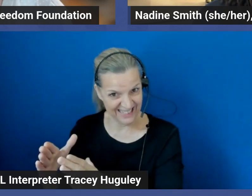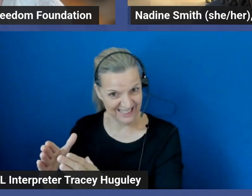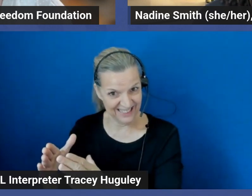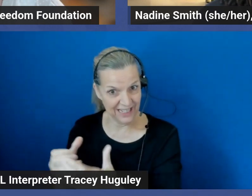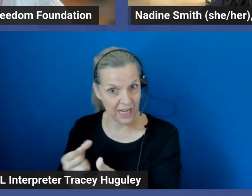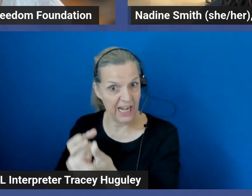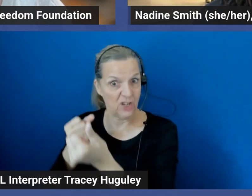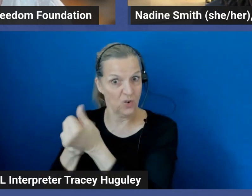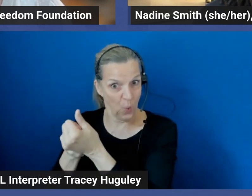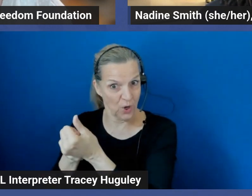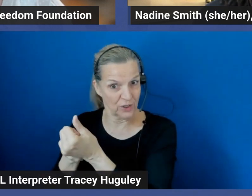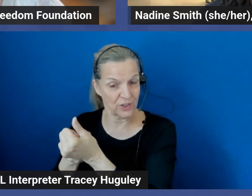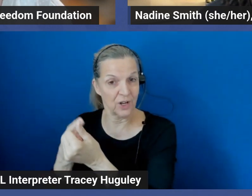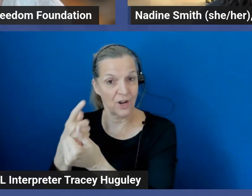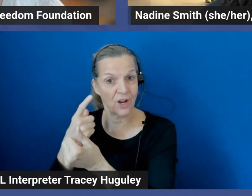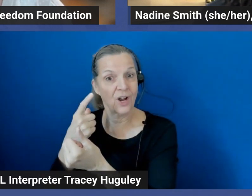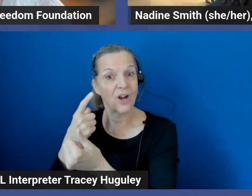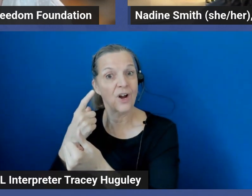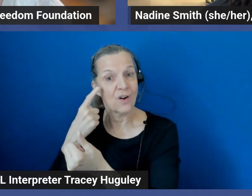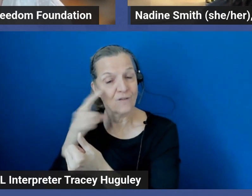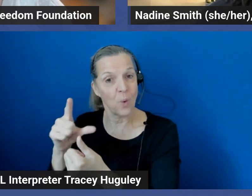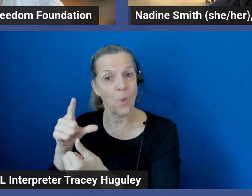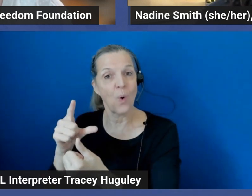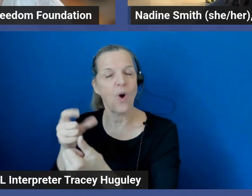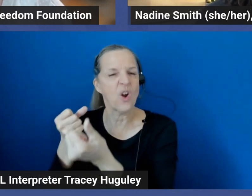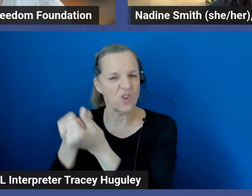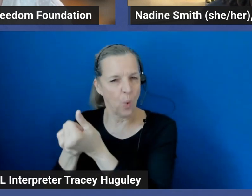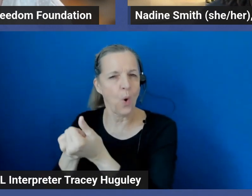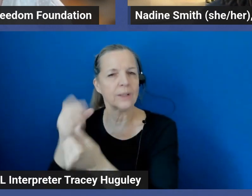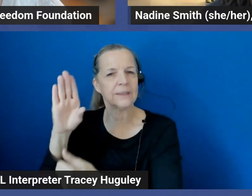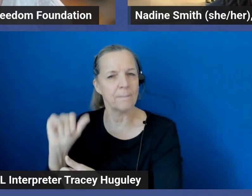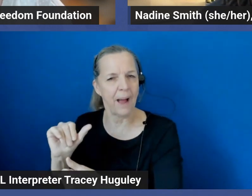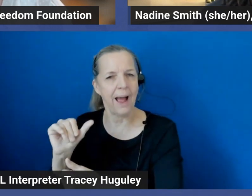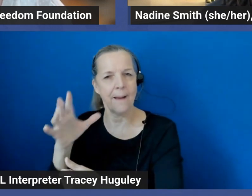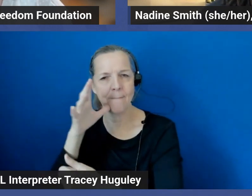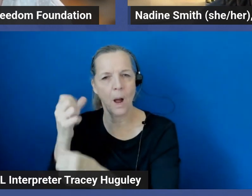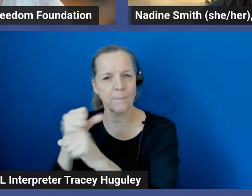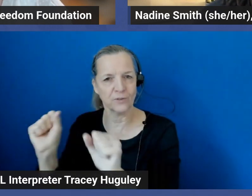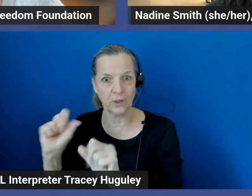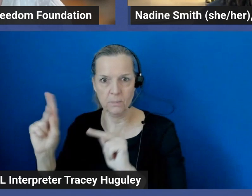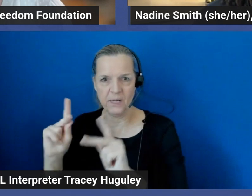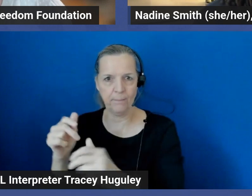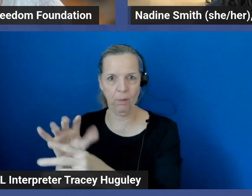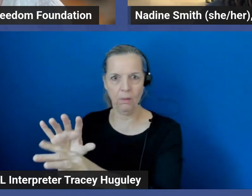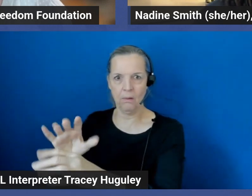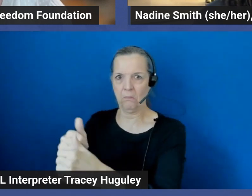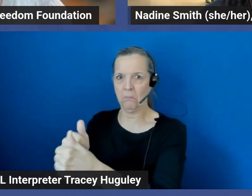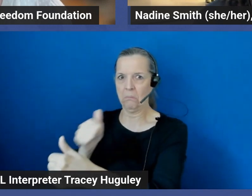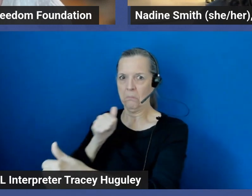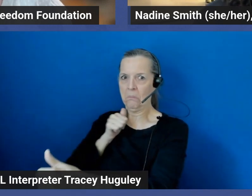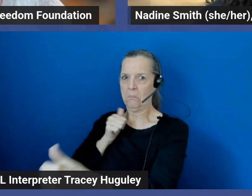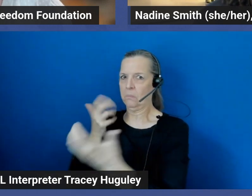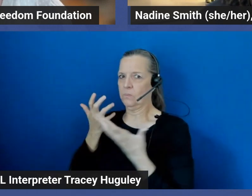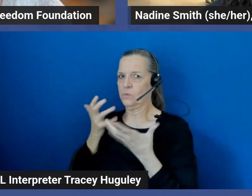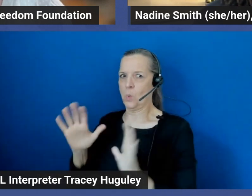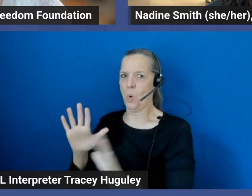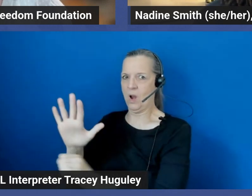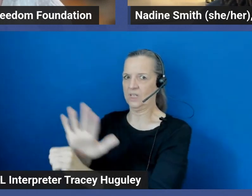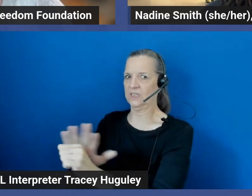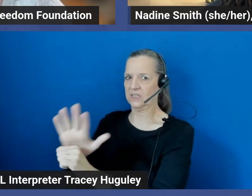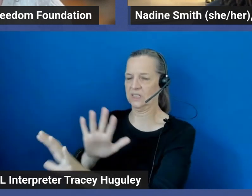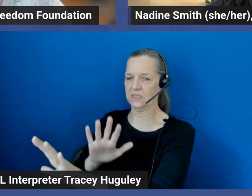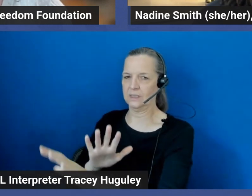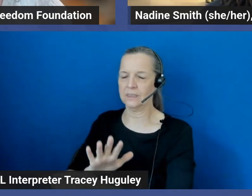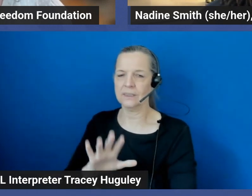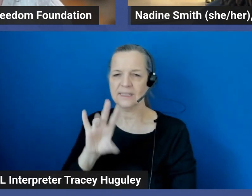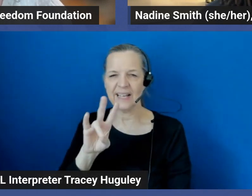liability. You actually had candidates asking Moms for Liberty not to endorse them, trying to distance themselves. I think it was 72% of Moms for